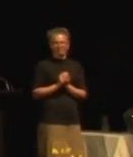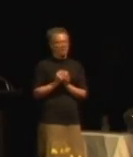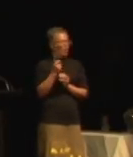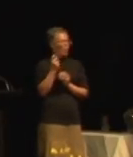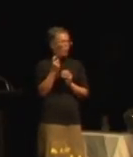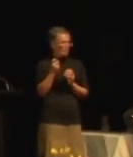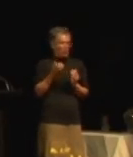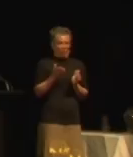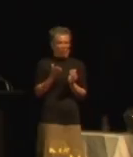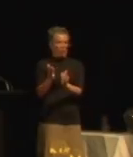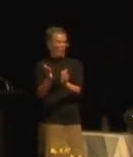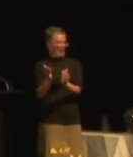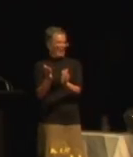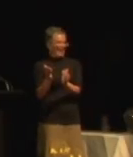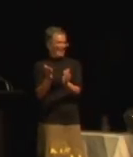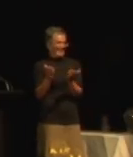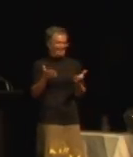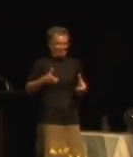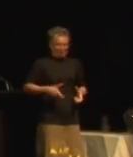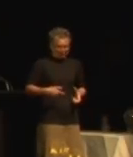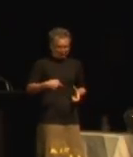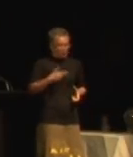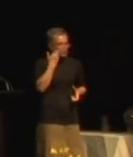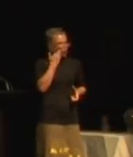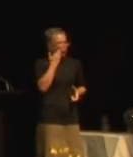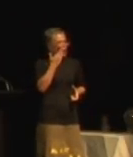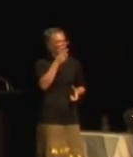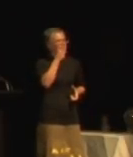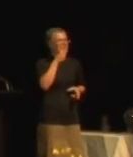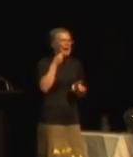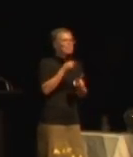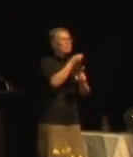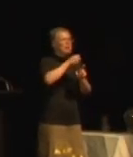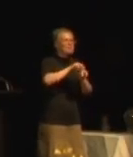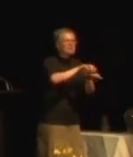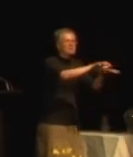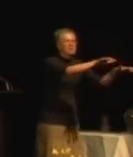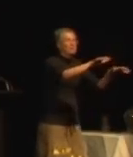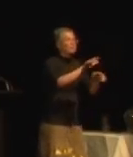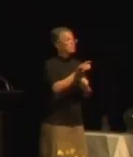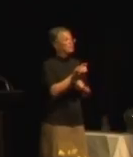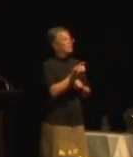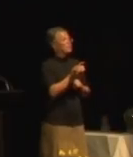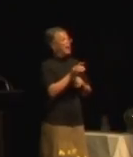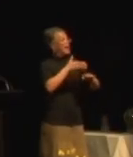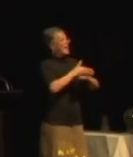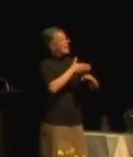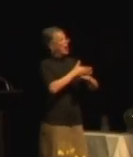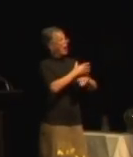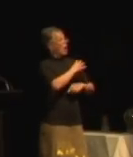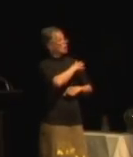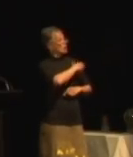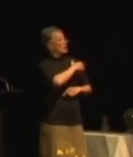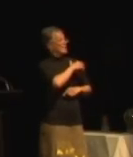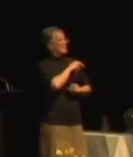of the work, how the work we do creates ripples in the world. A labor union organizer saw this photo on